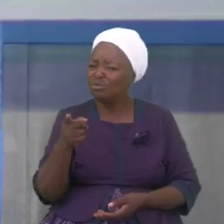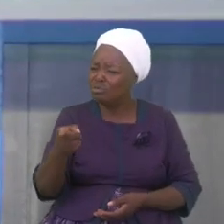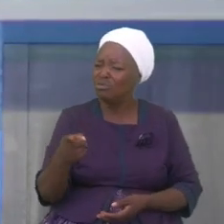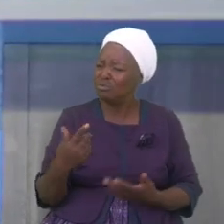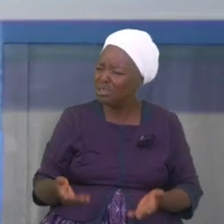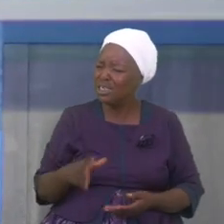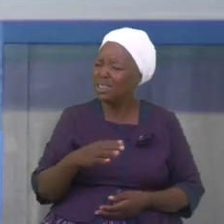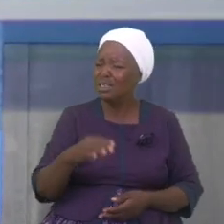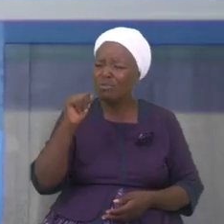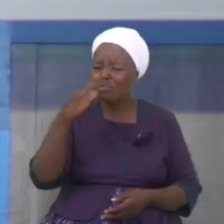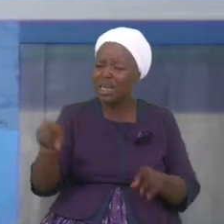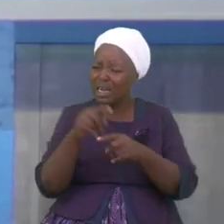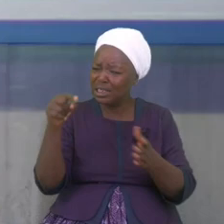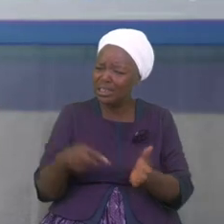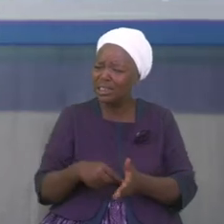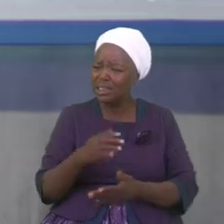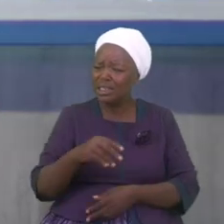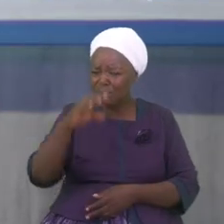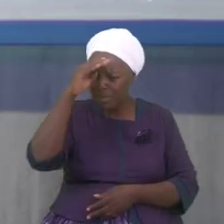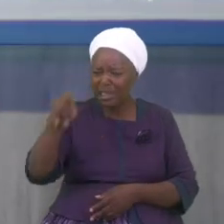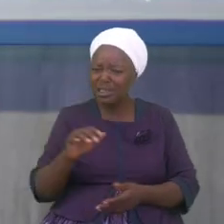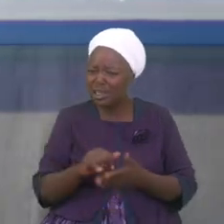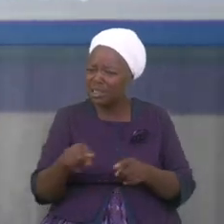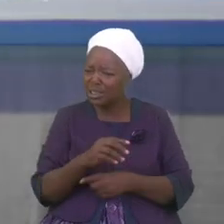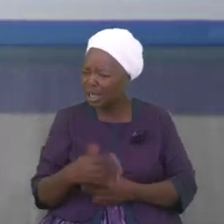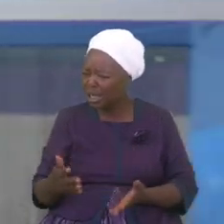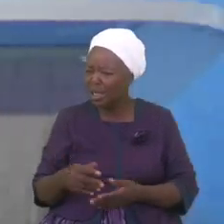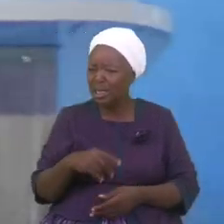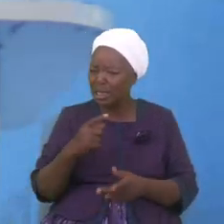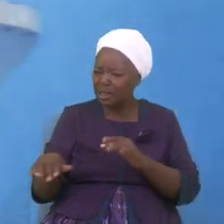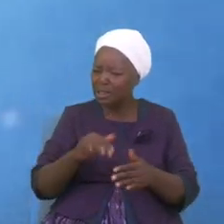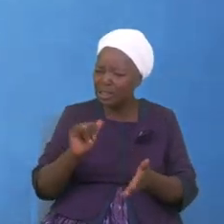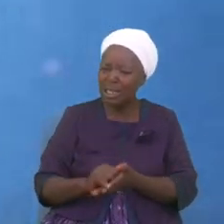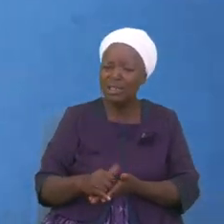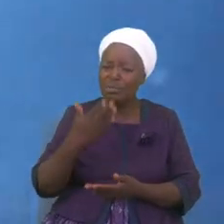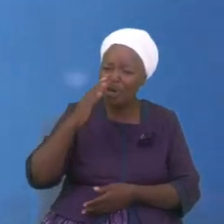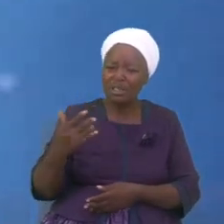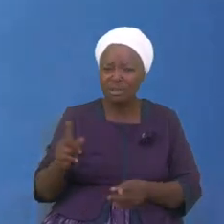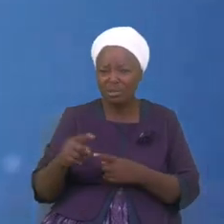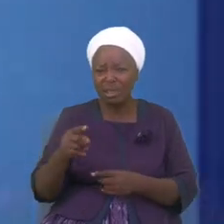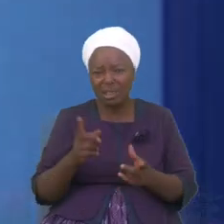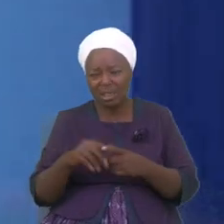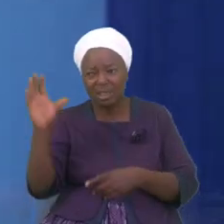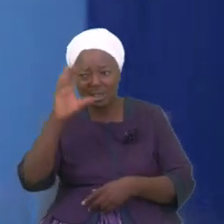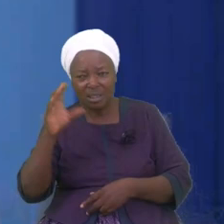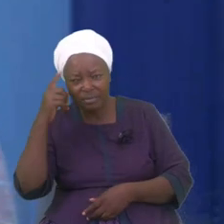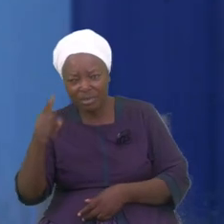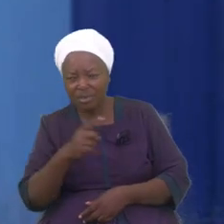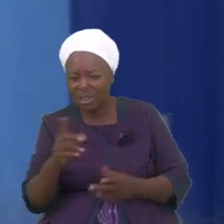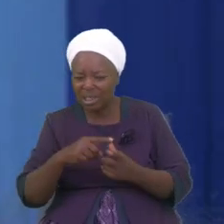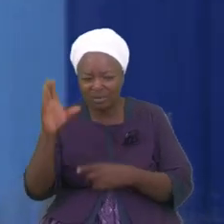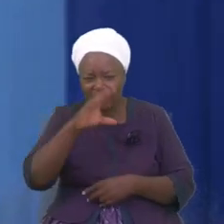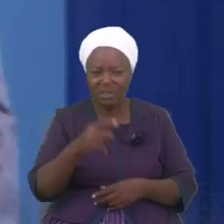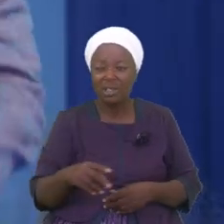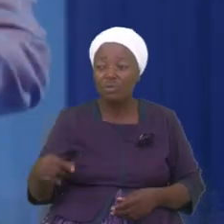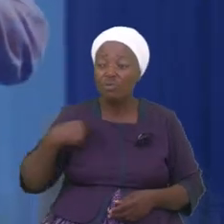this, a woman be as wicked like this? He did that to me, and they're searching for you, searching for you. They said, when we find him, we